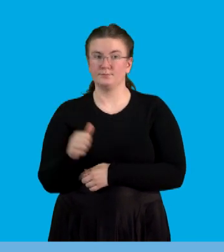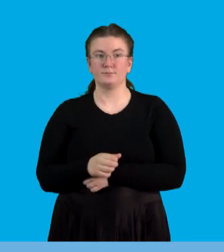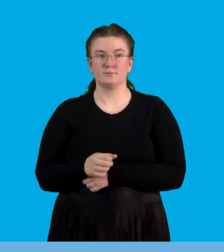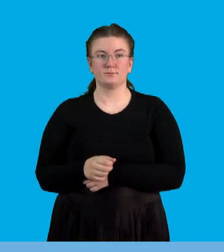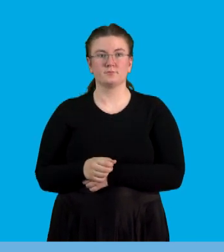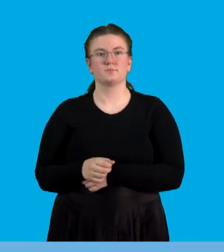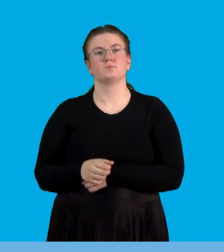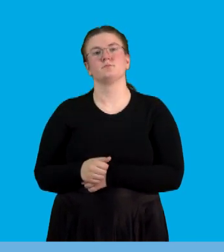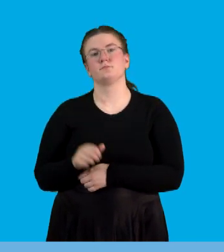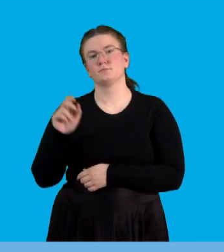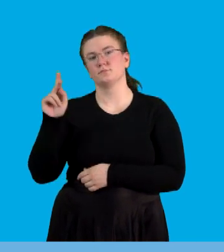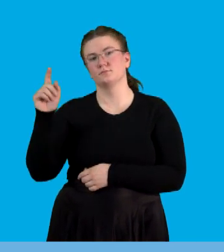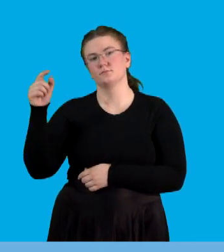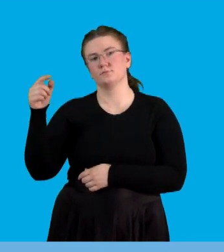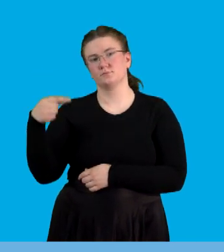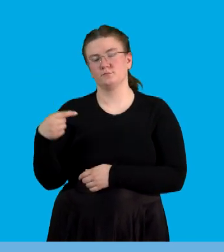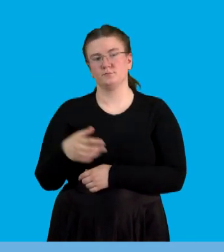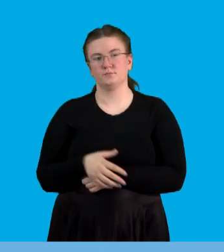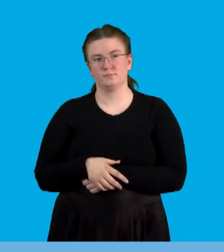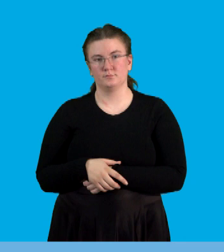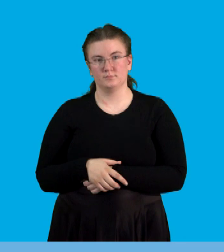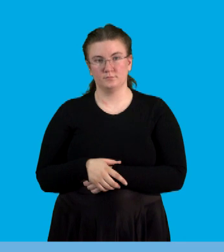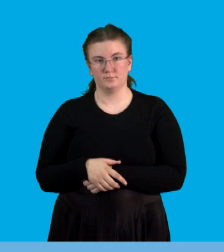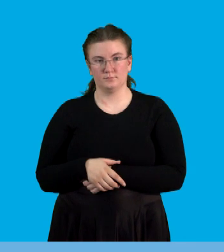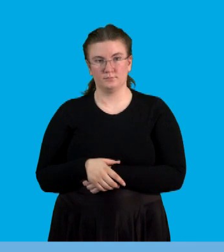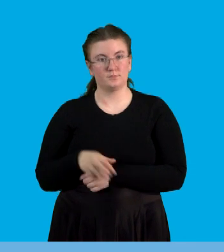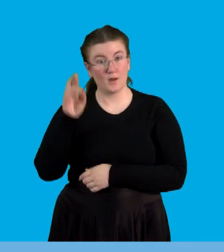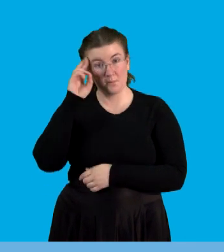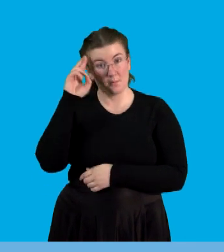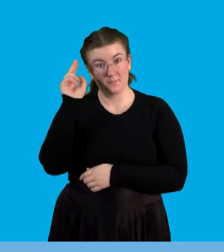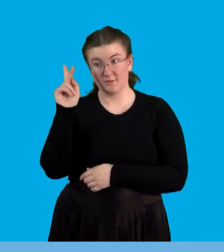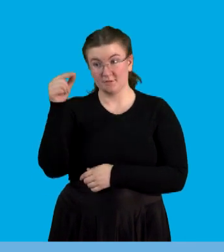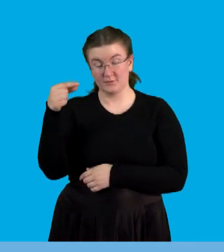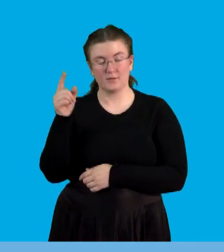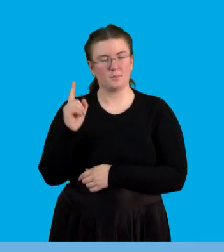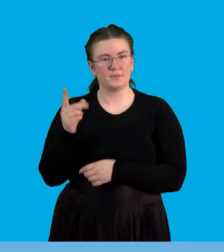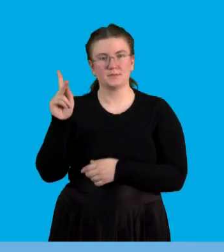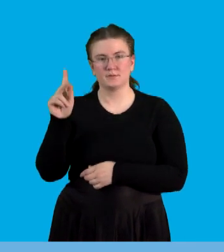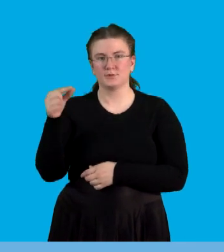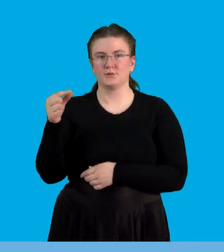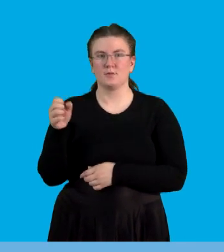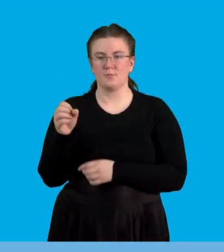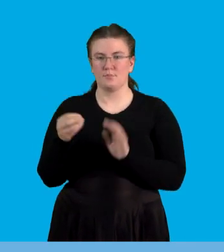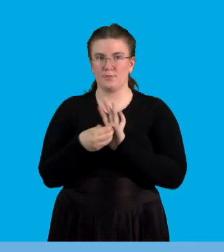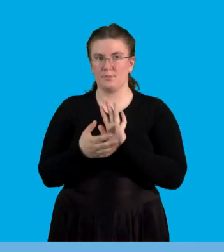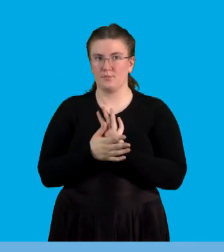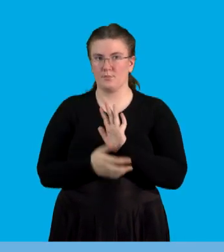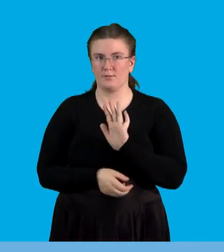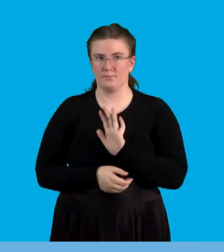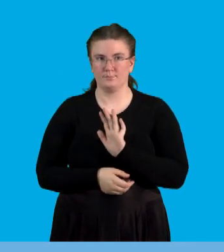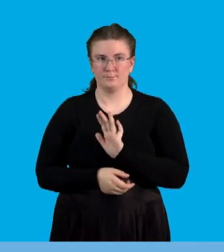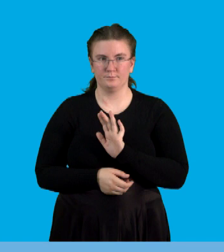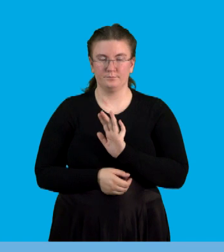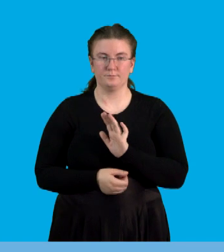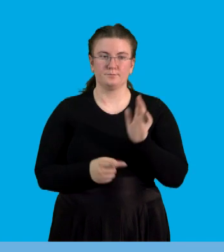0.06. That is going to be our 60 grams. And remember, must be in kgs if it's